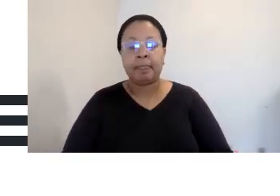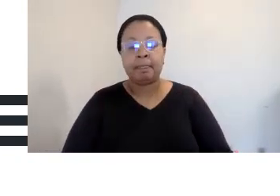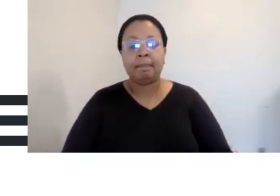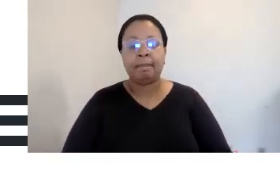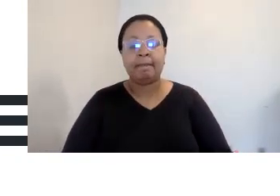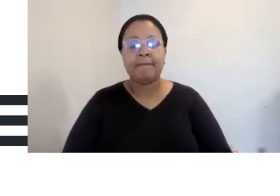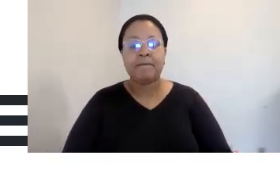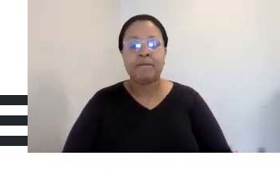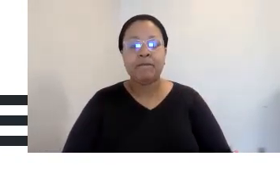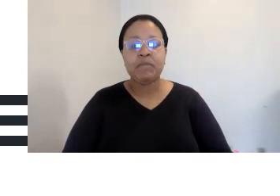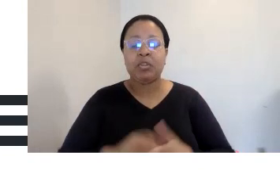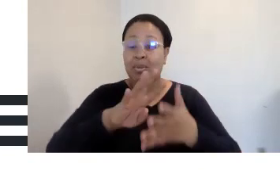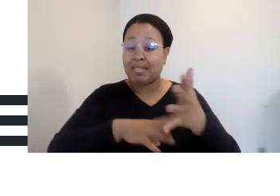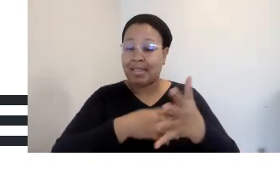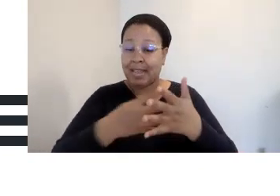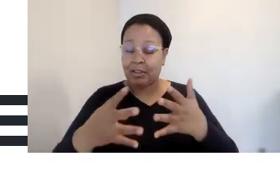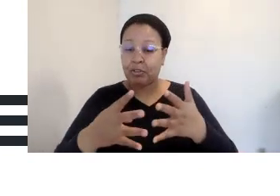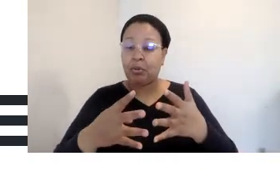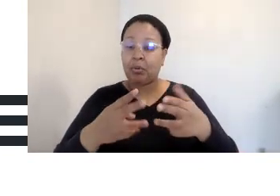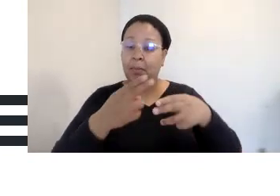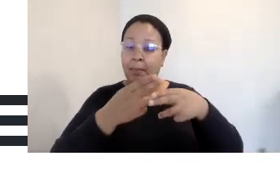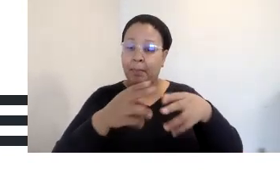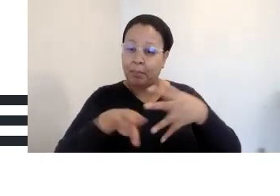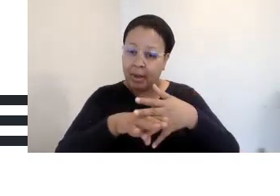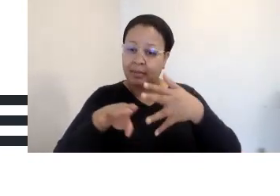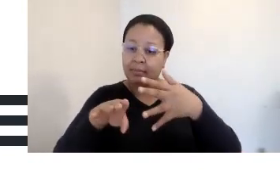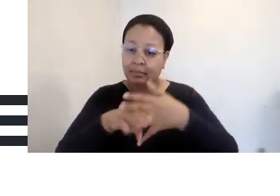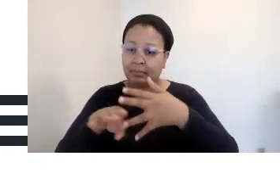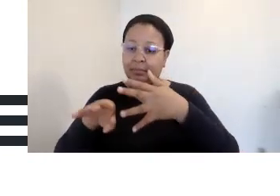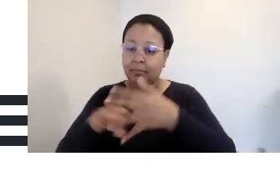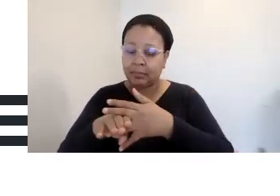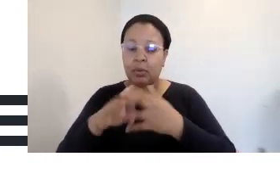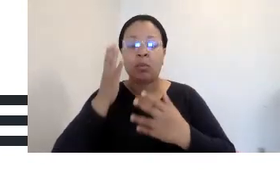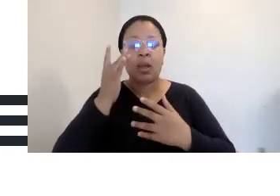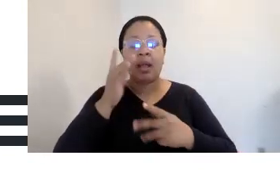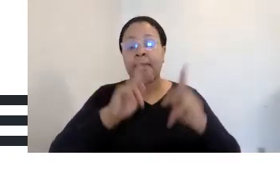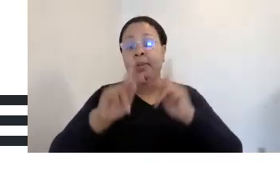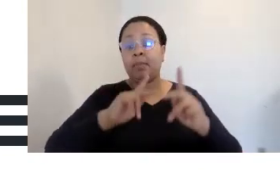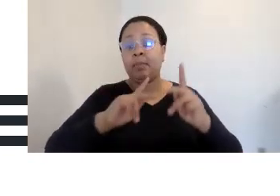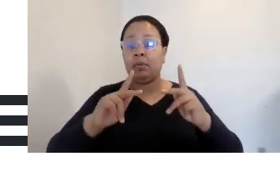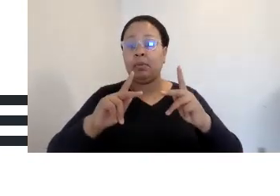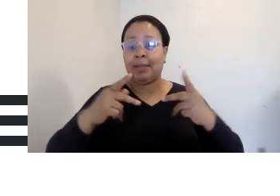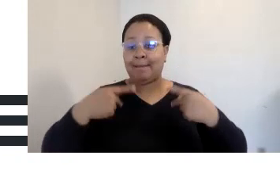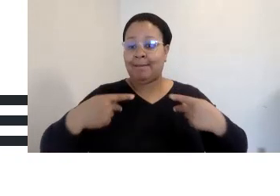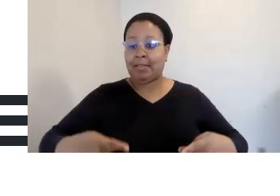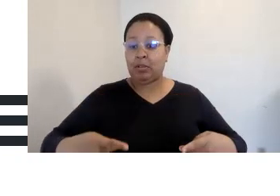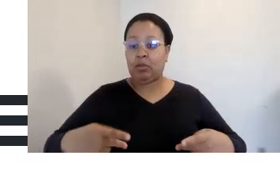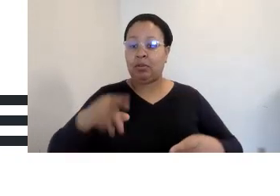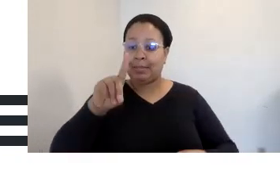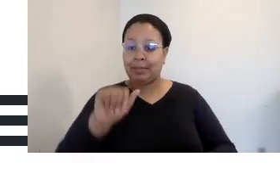Schedule intermittent breaks. So individuals with physical disabilities might need to take